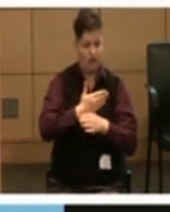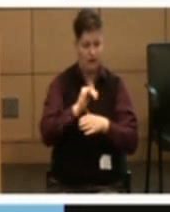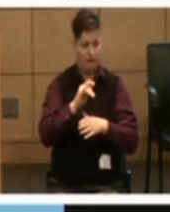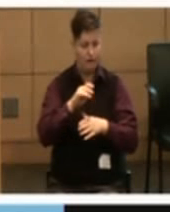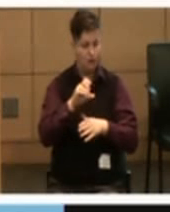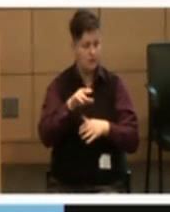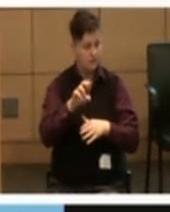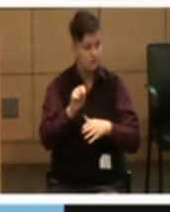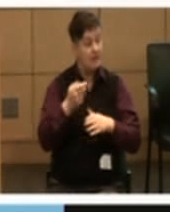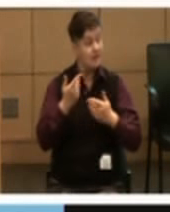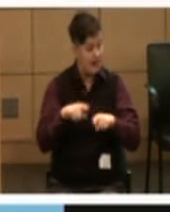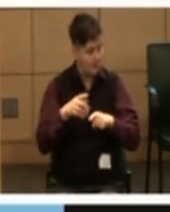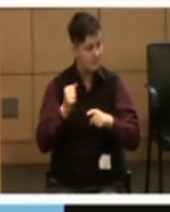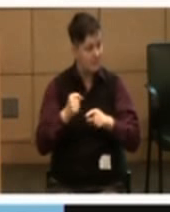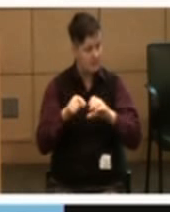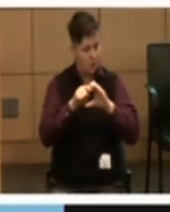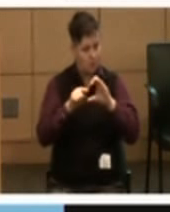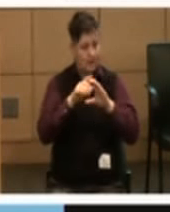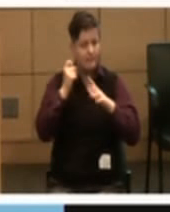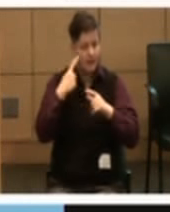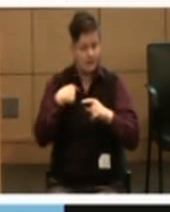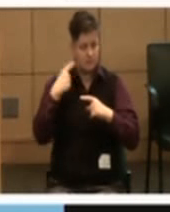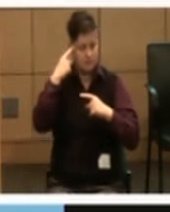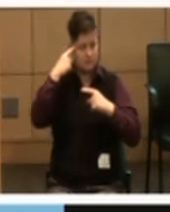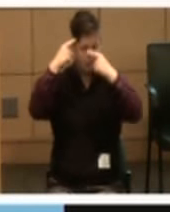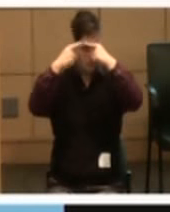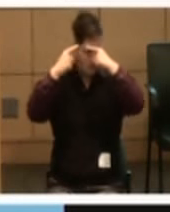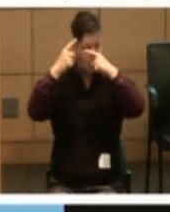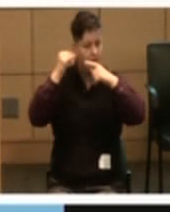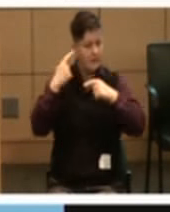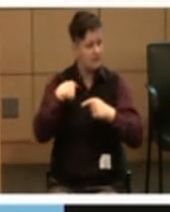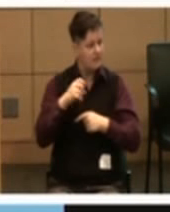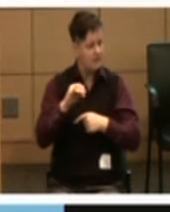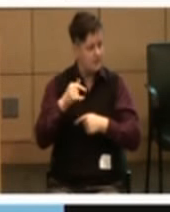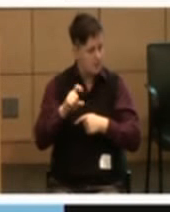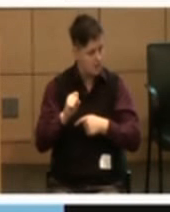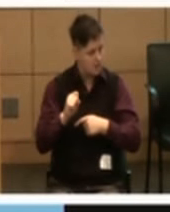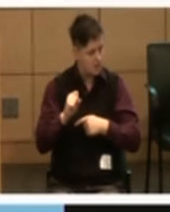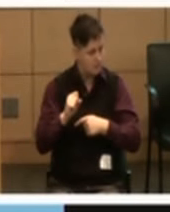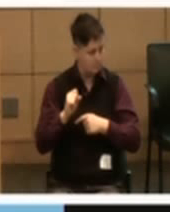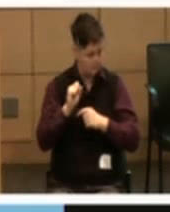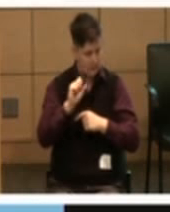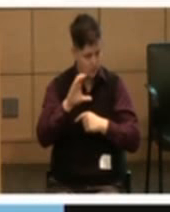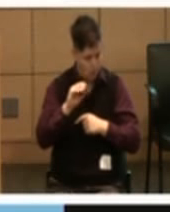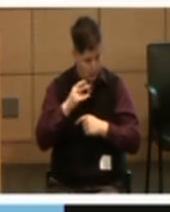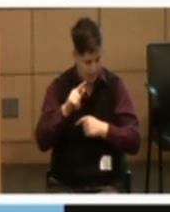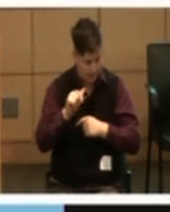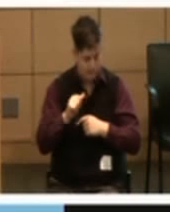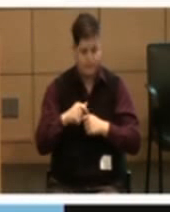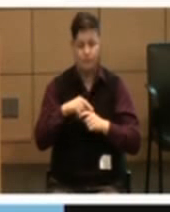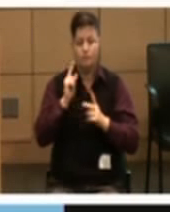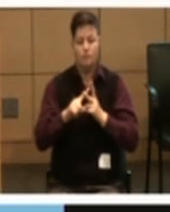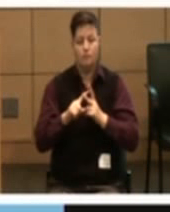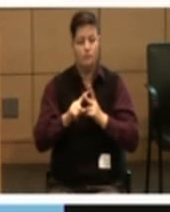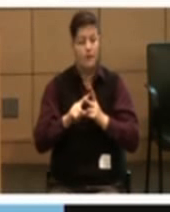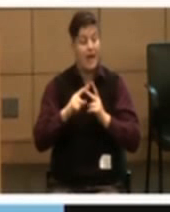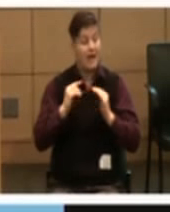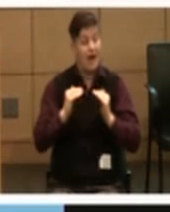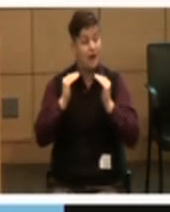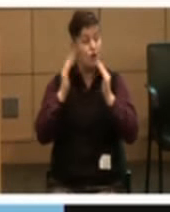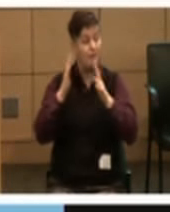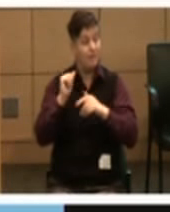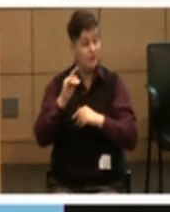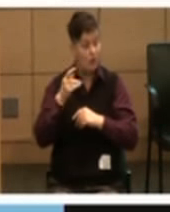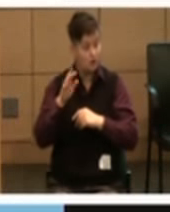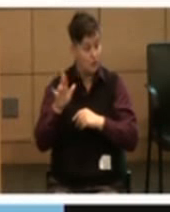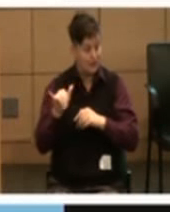due to overlap of the signals. There's also masking that's going to occur higher up in the auditory system, where a child or a